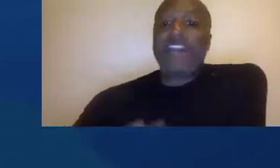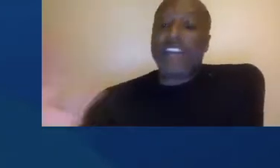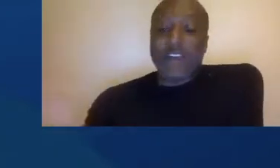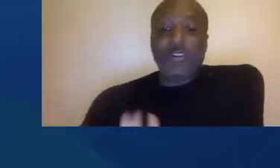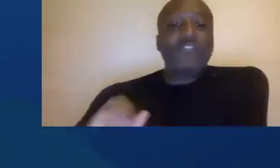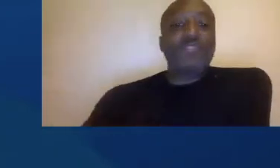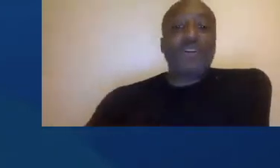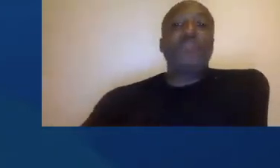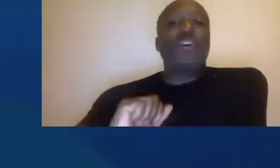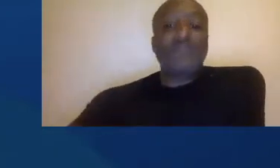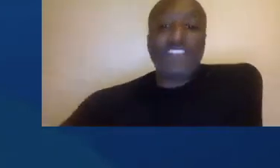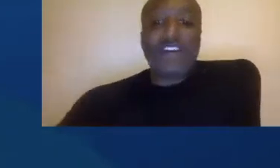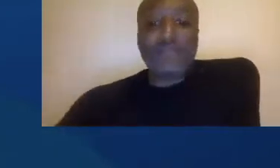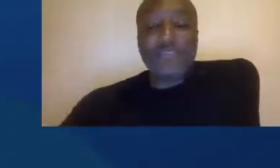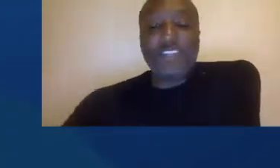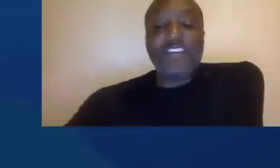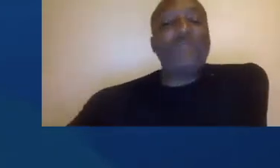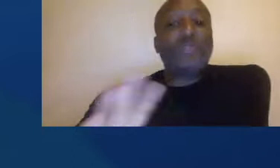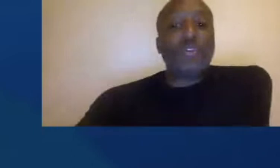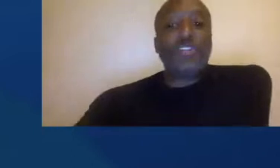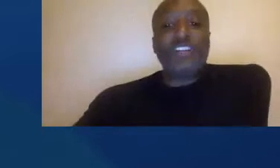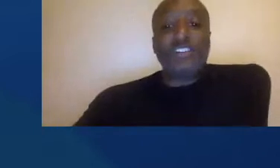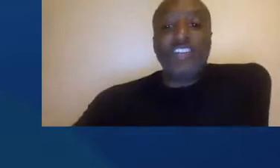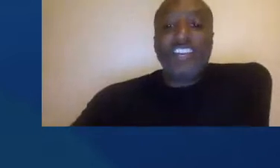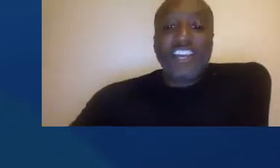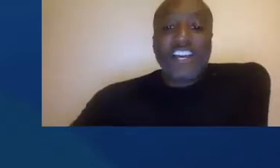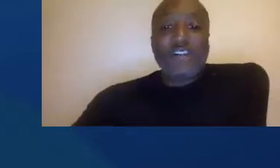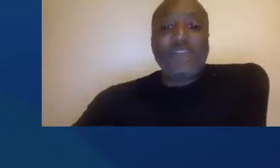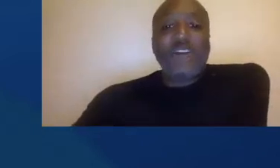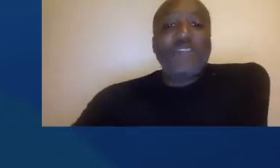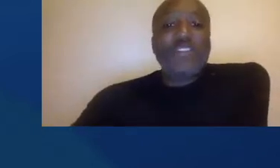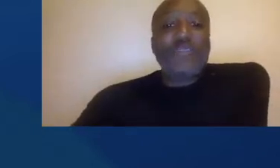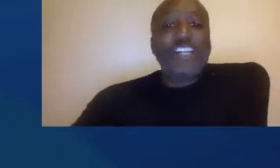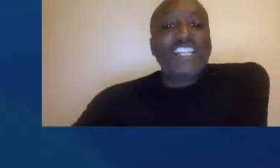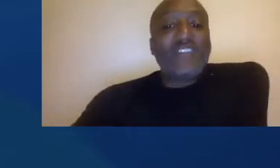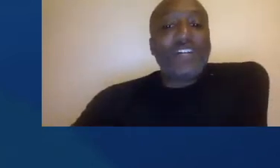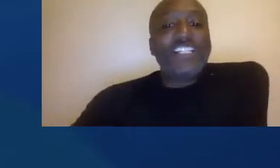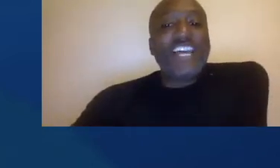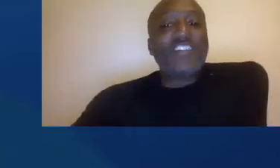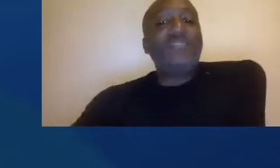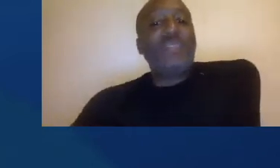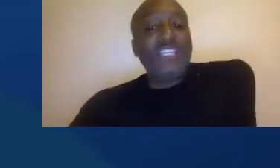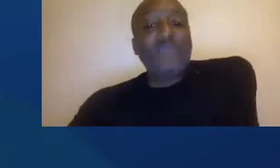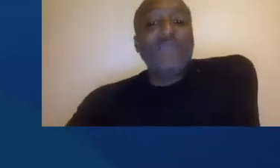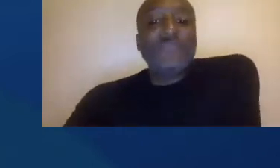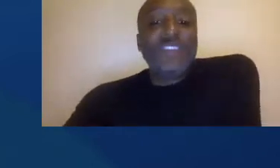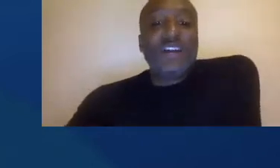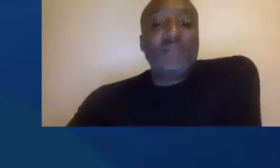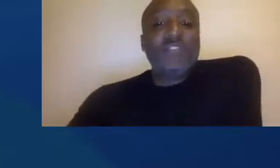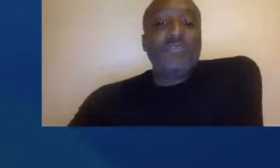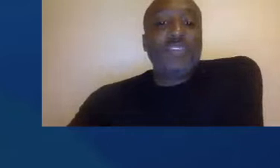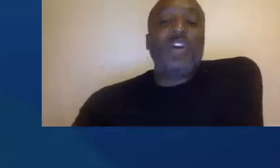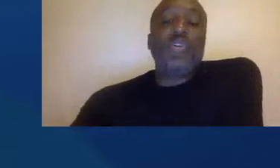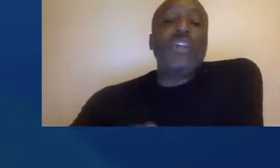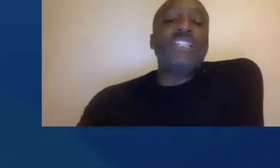get back. I went off script, but I'm sure you'll indulge. But so what does it actually mean